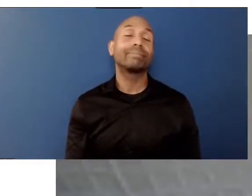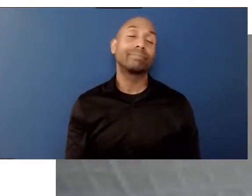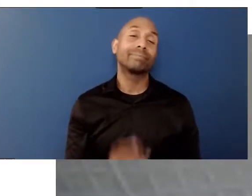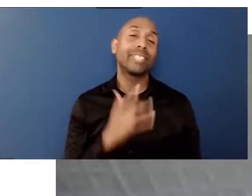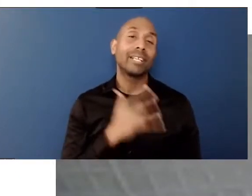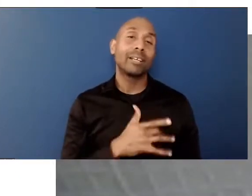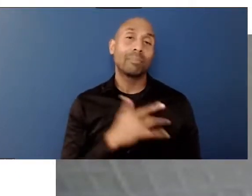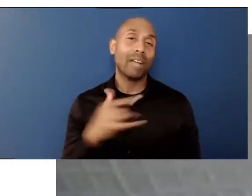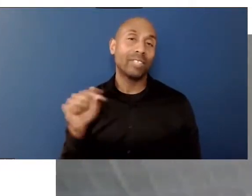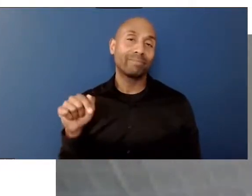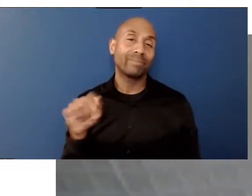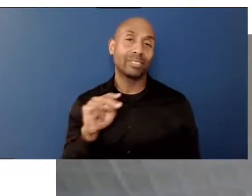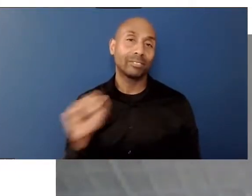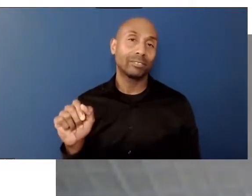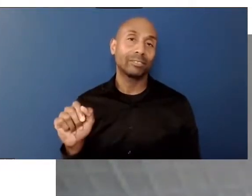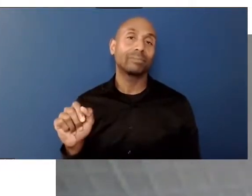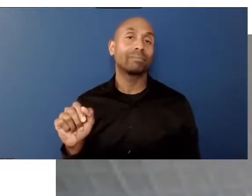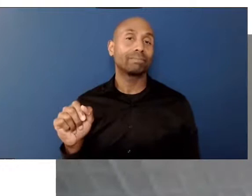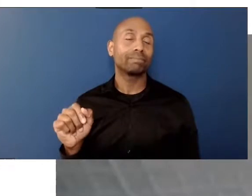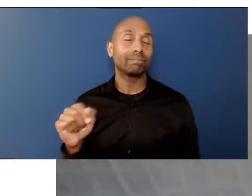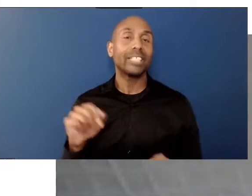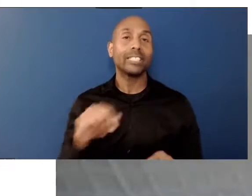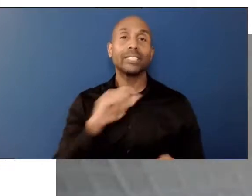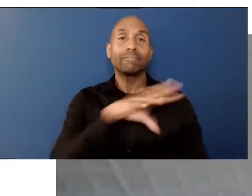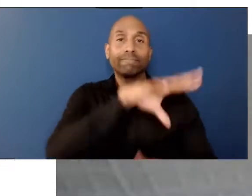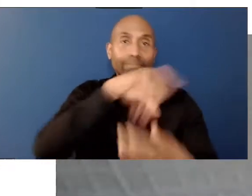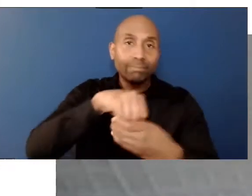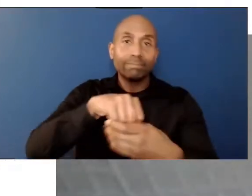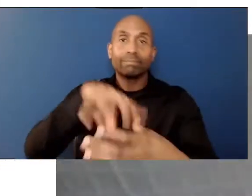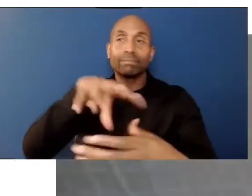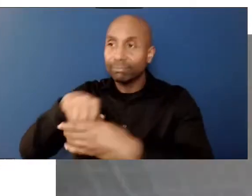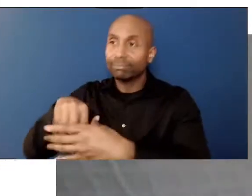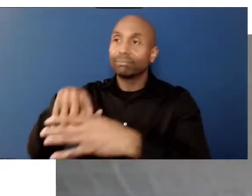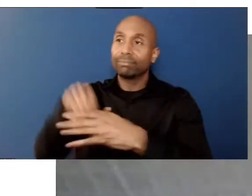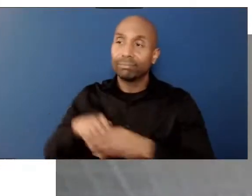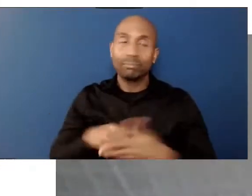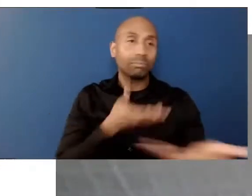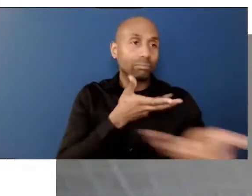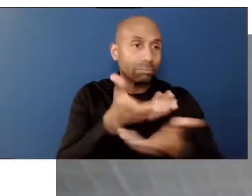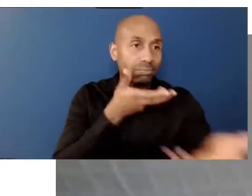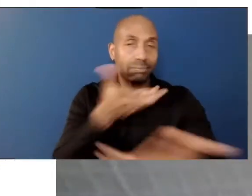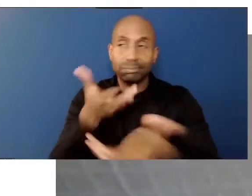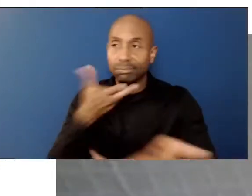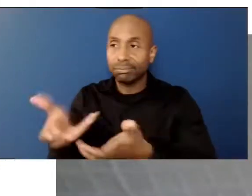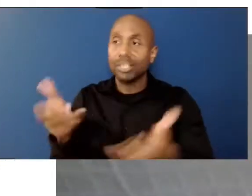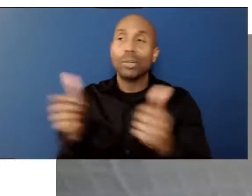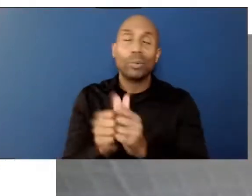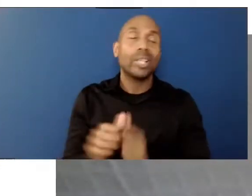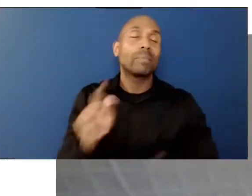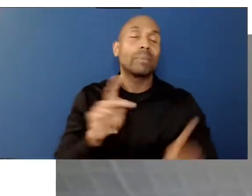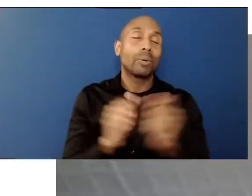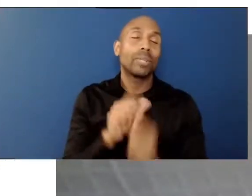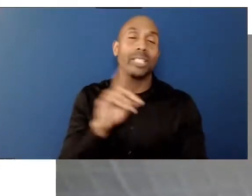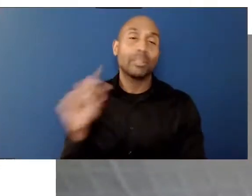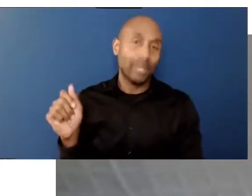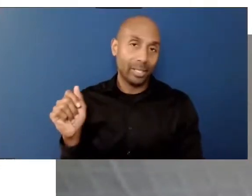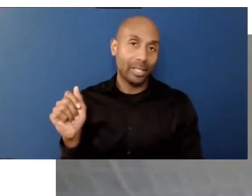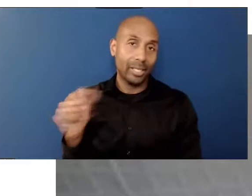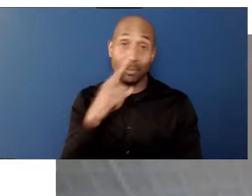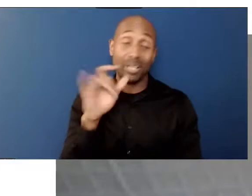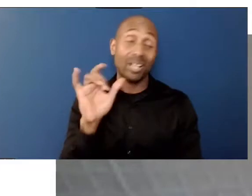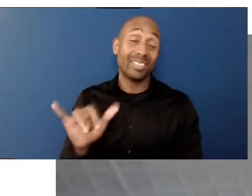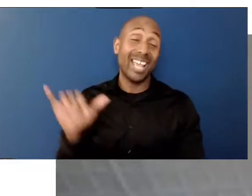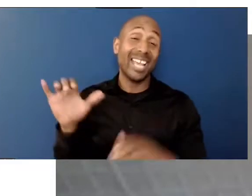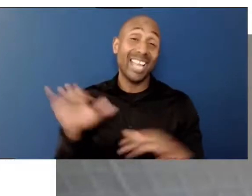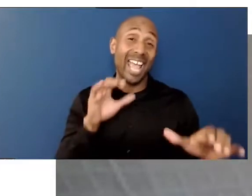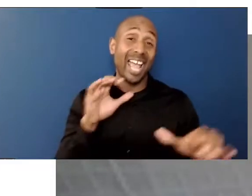with disabilities, because one of the things that's a part of creating that action plan is getting that first person